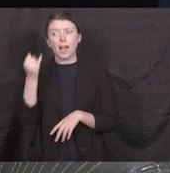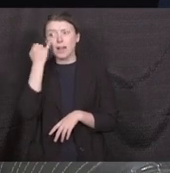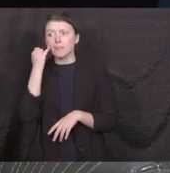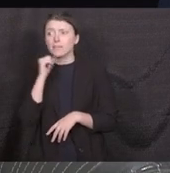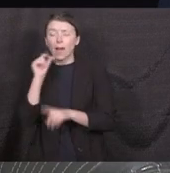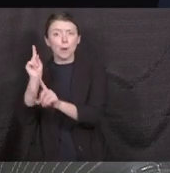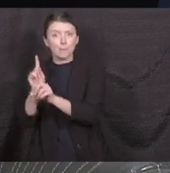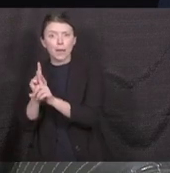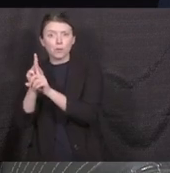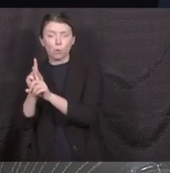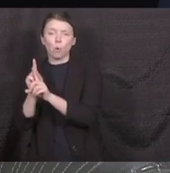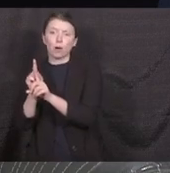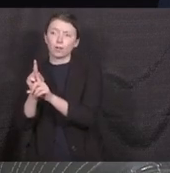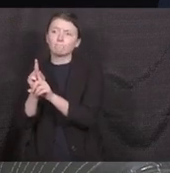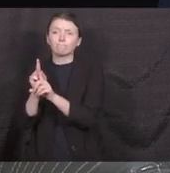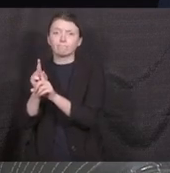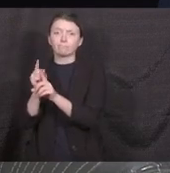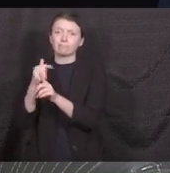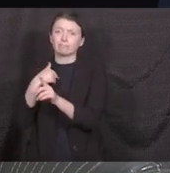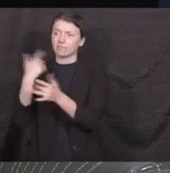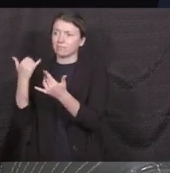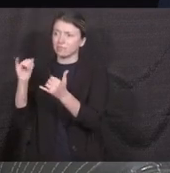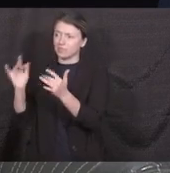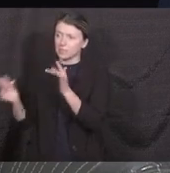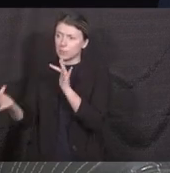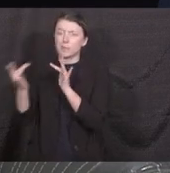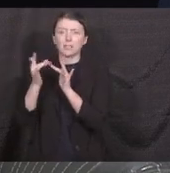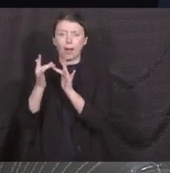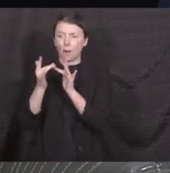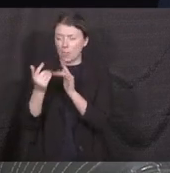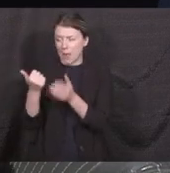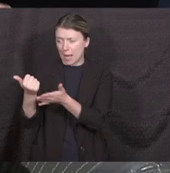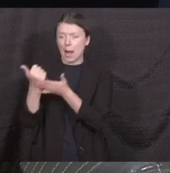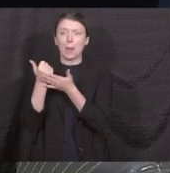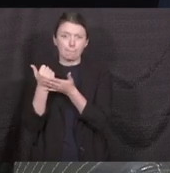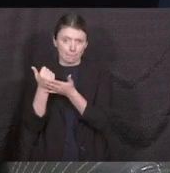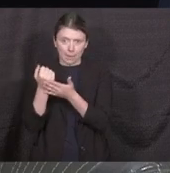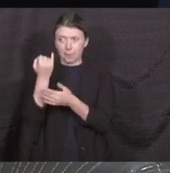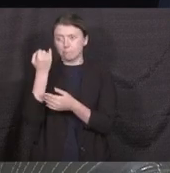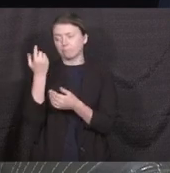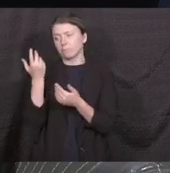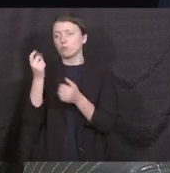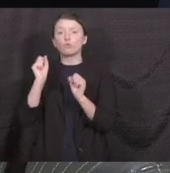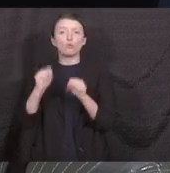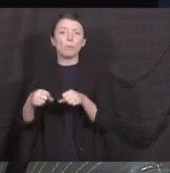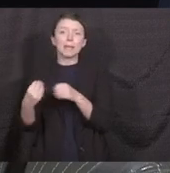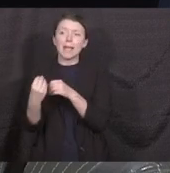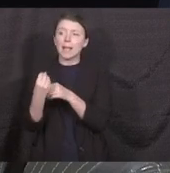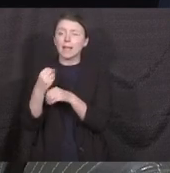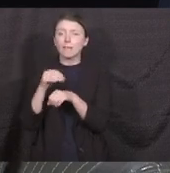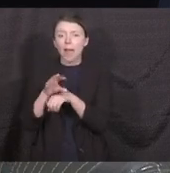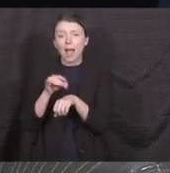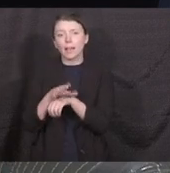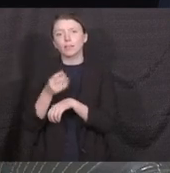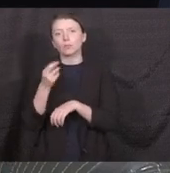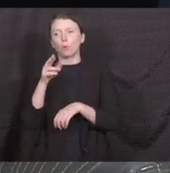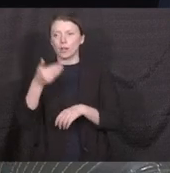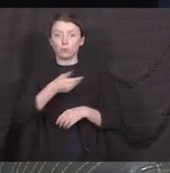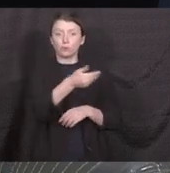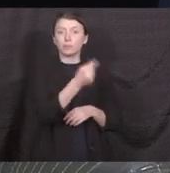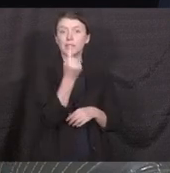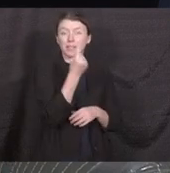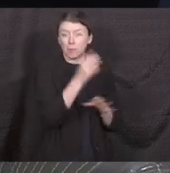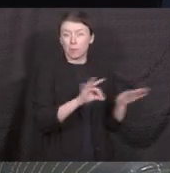me, somebody who reached out and helped me in some small way with a piece of advice or an introduction to somebody else.